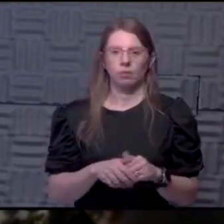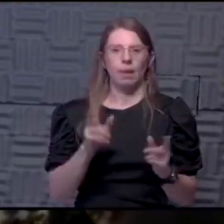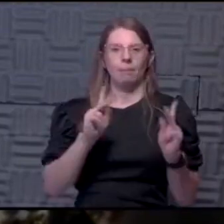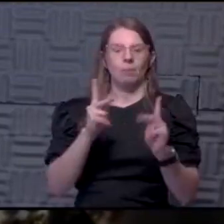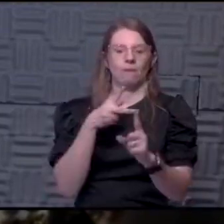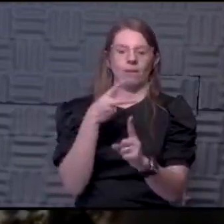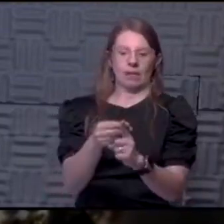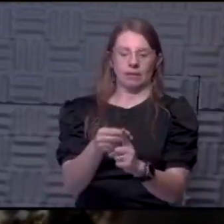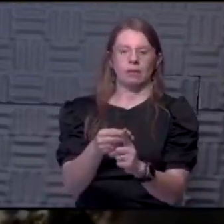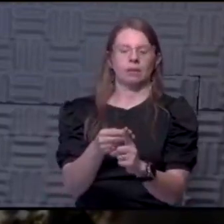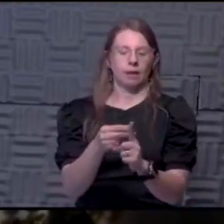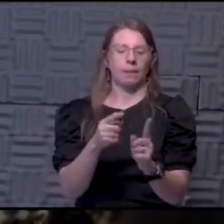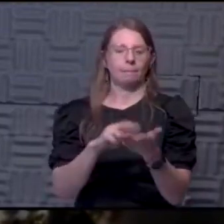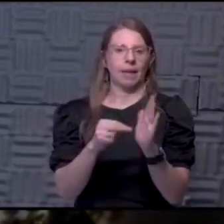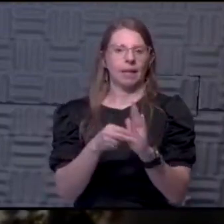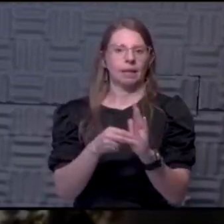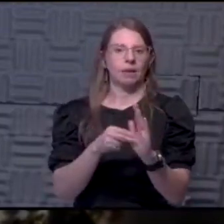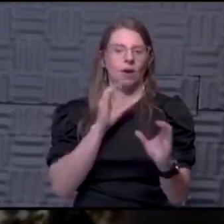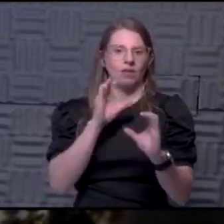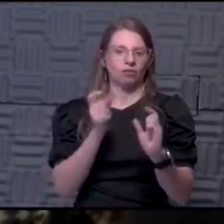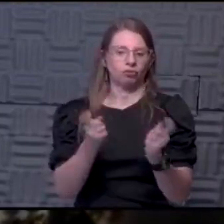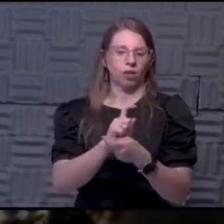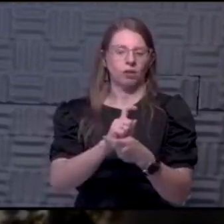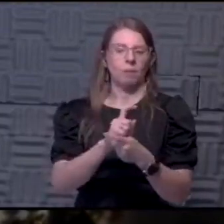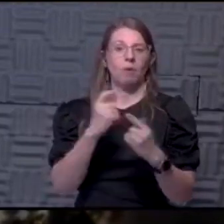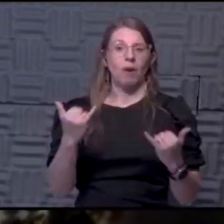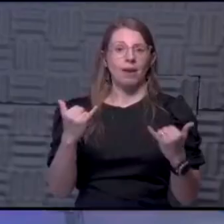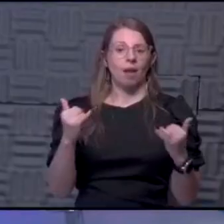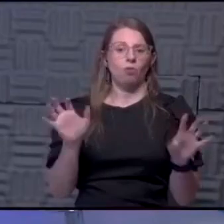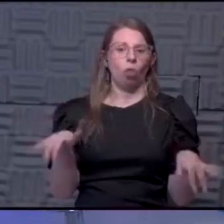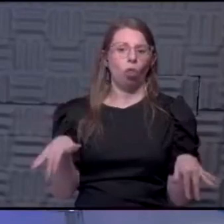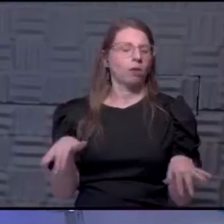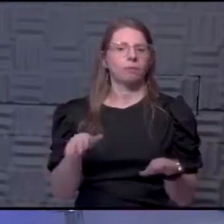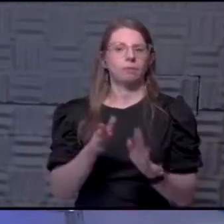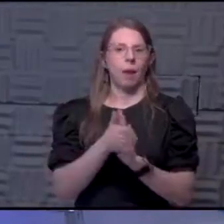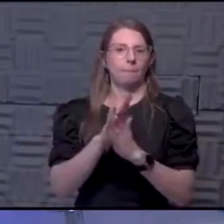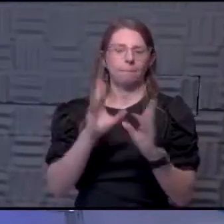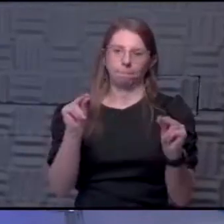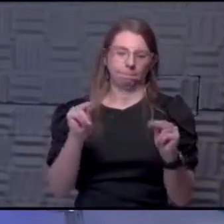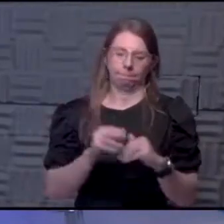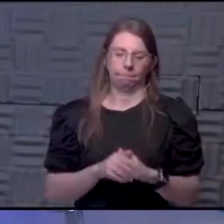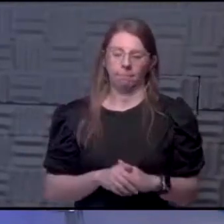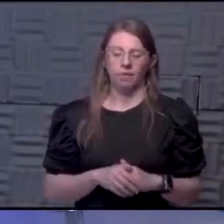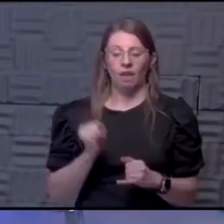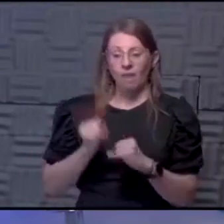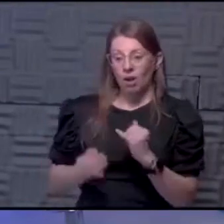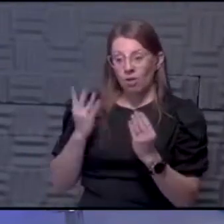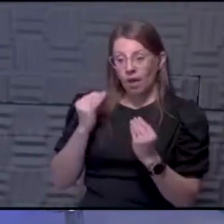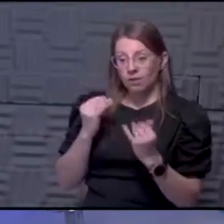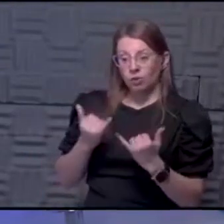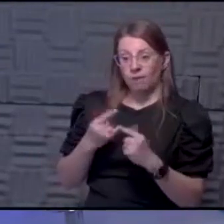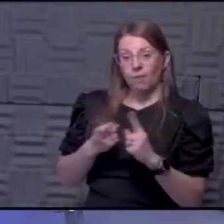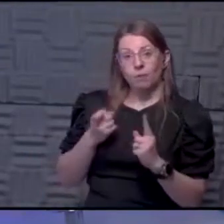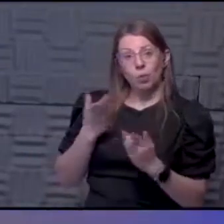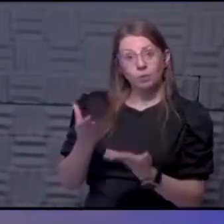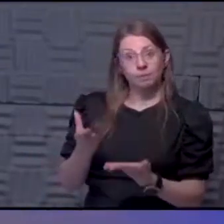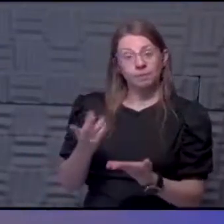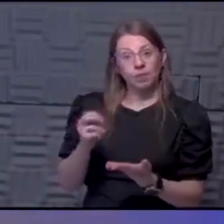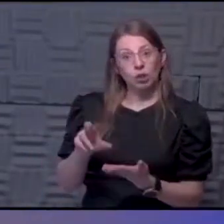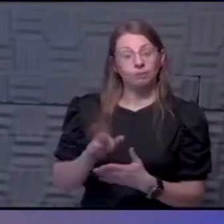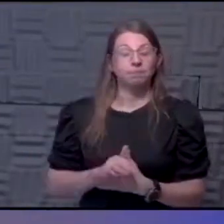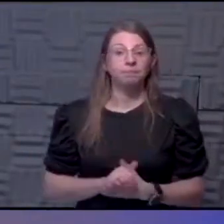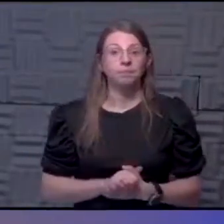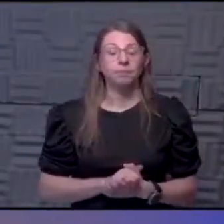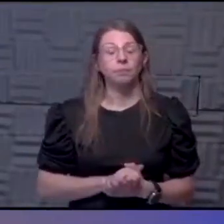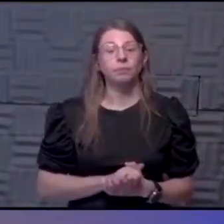a different conversation. But until which time, do not let your guard down. Final thoughts from today from you, Doctor? I